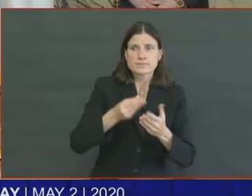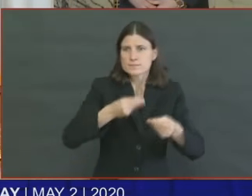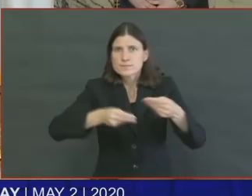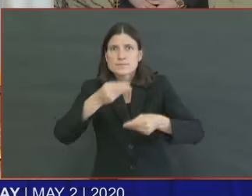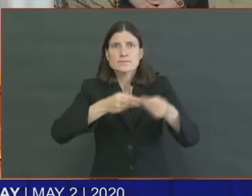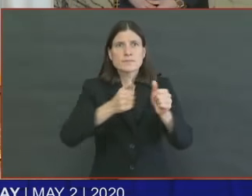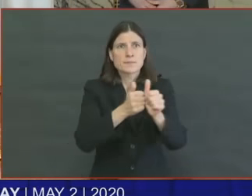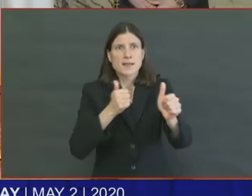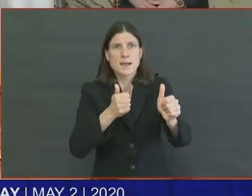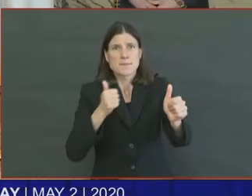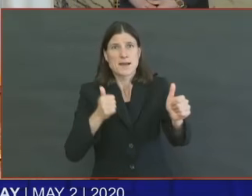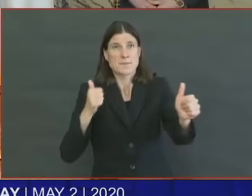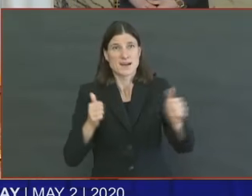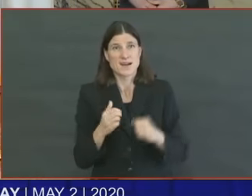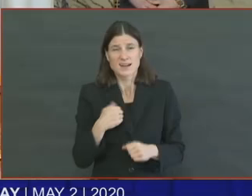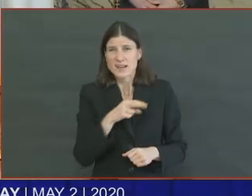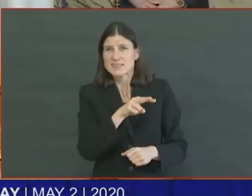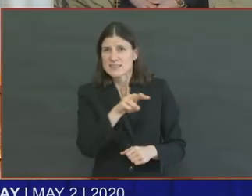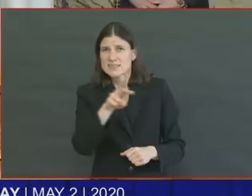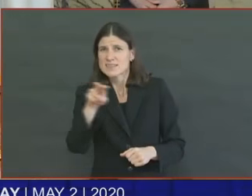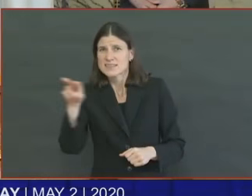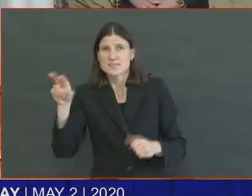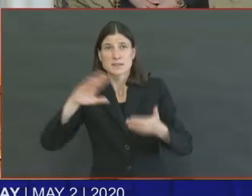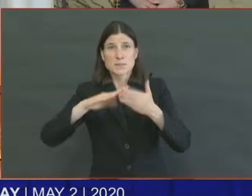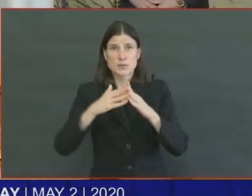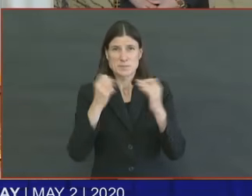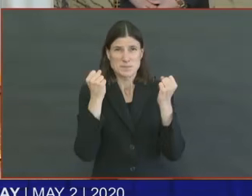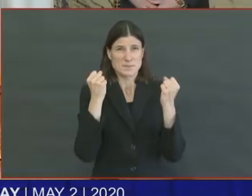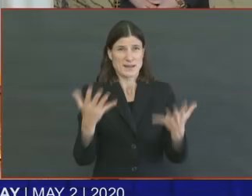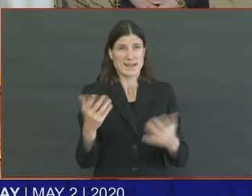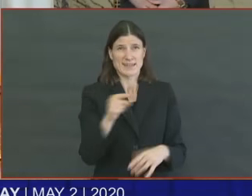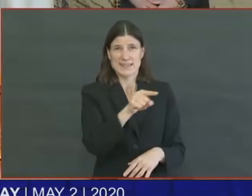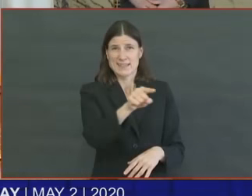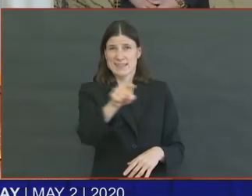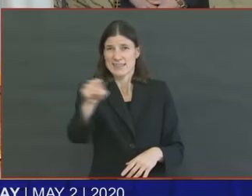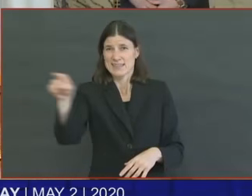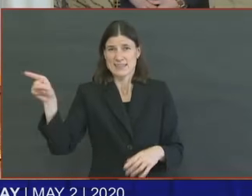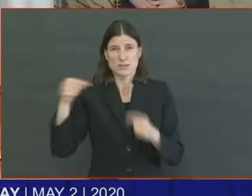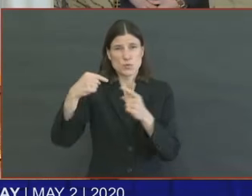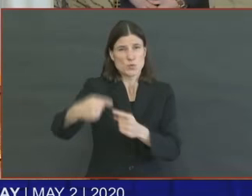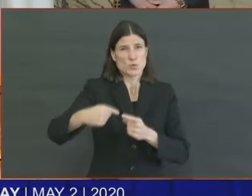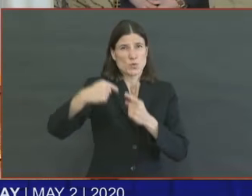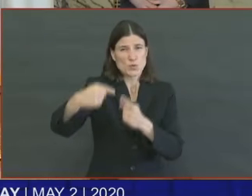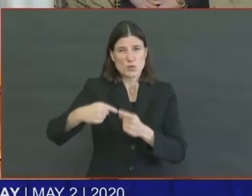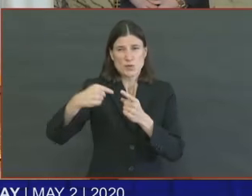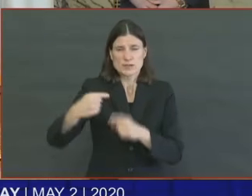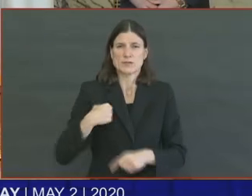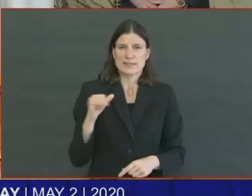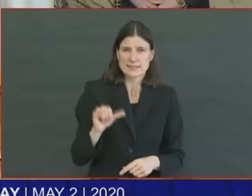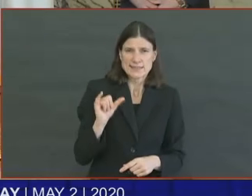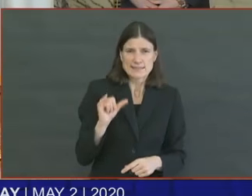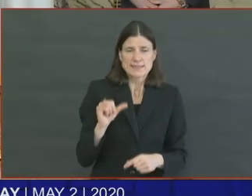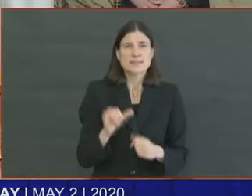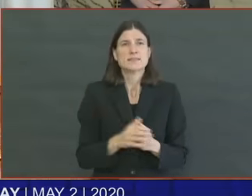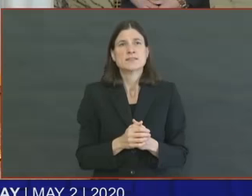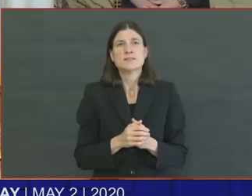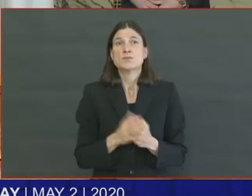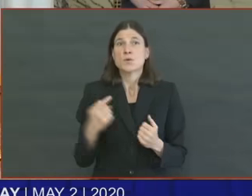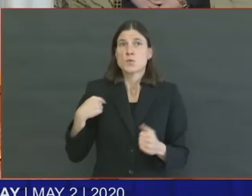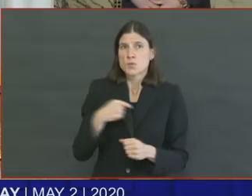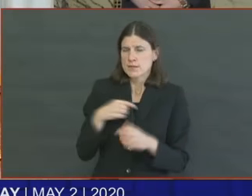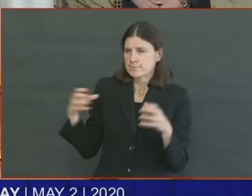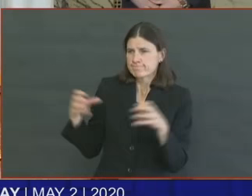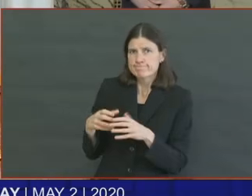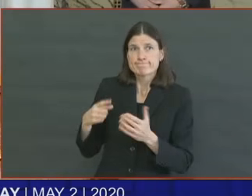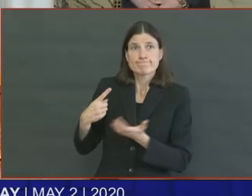frankly struggling to pay the rent right now. Last week I said I'd be back with more information about a new rental assistance program, and so I'm